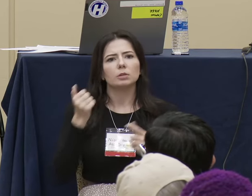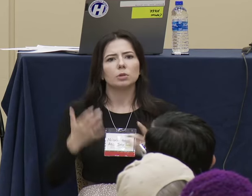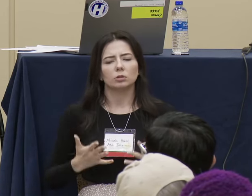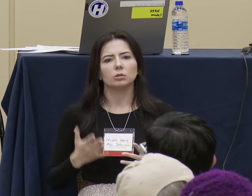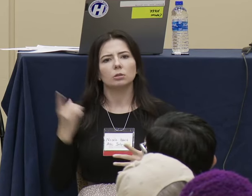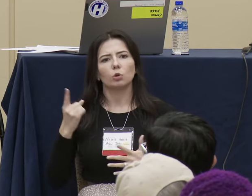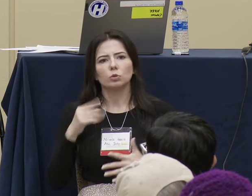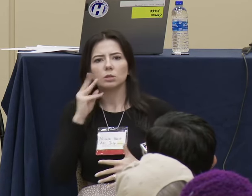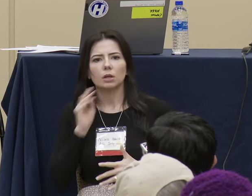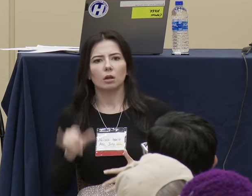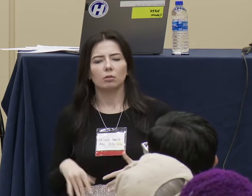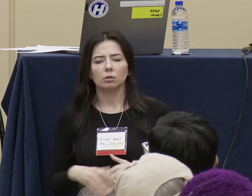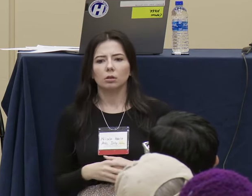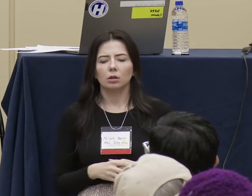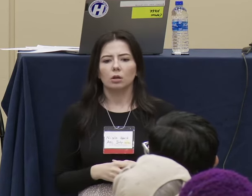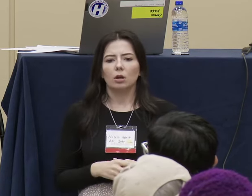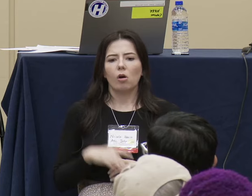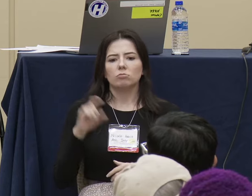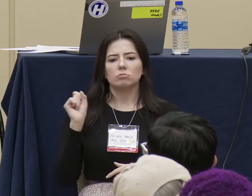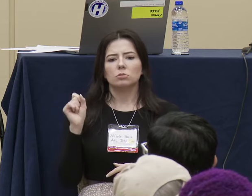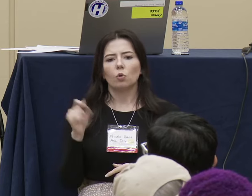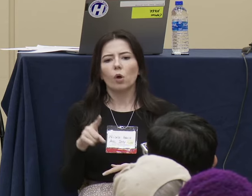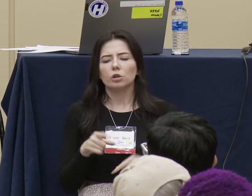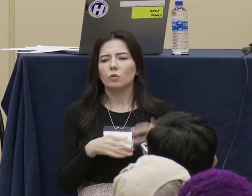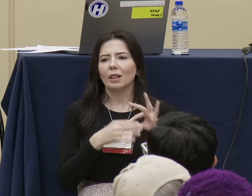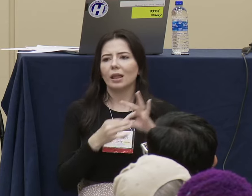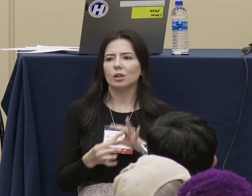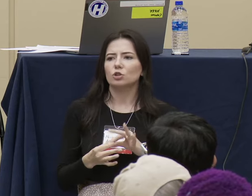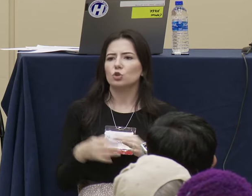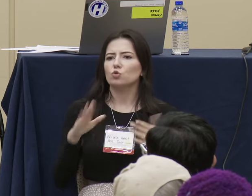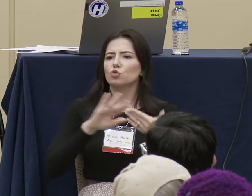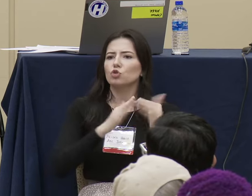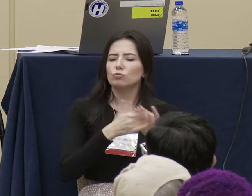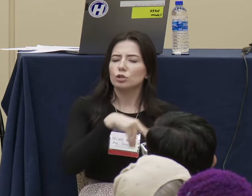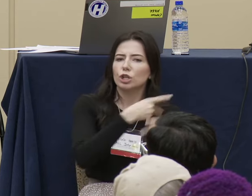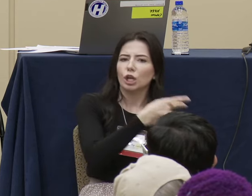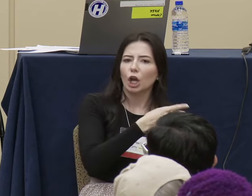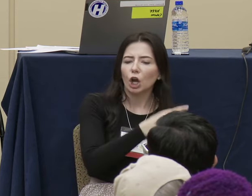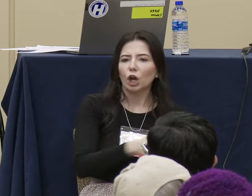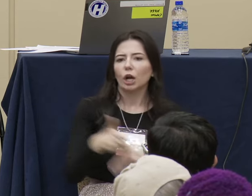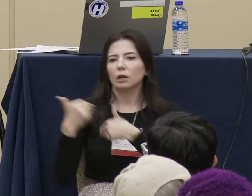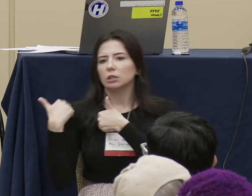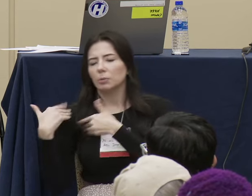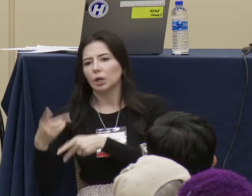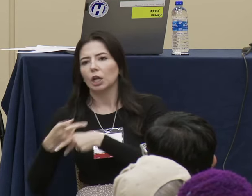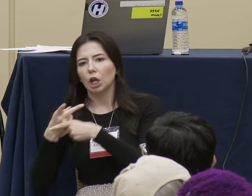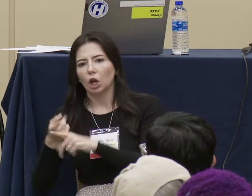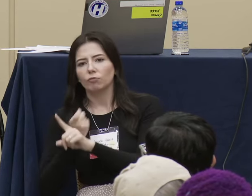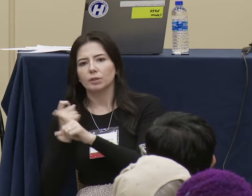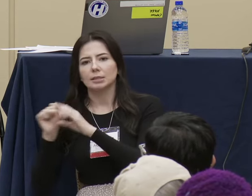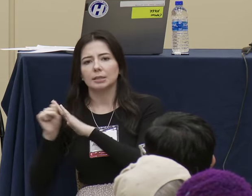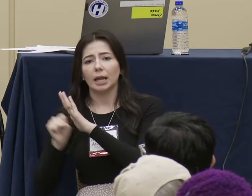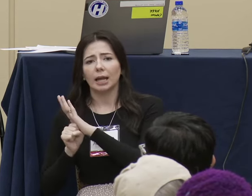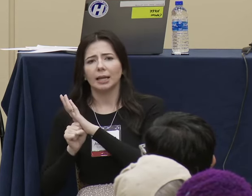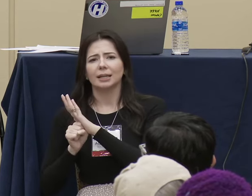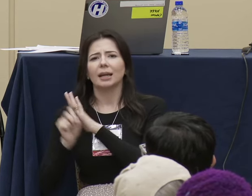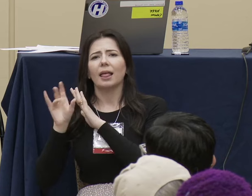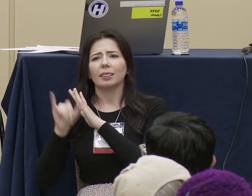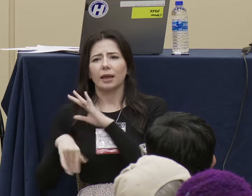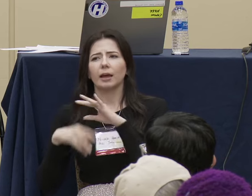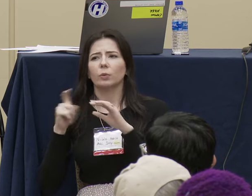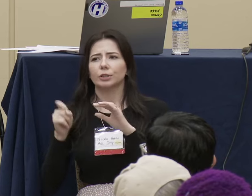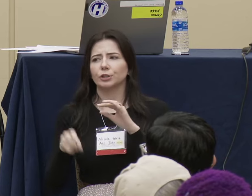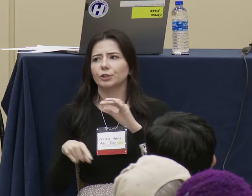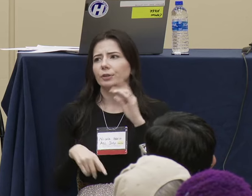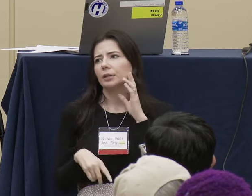to the question about community care and accountability and care beyond the state, again,